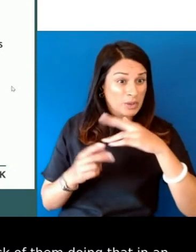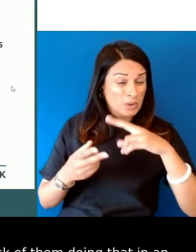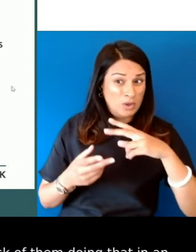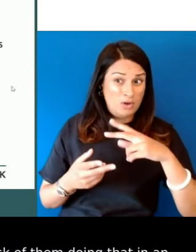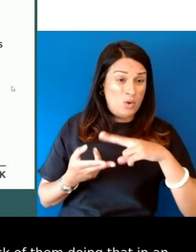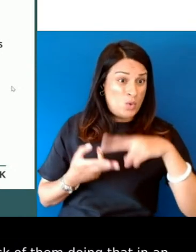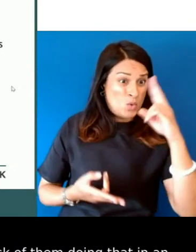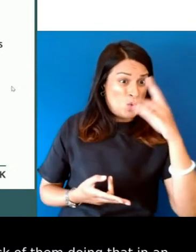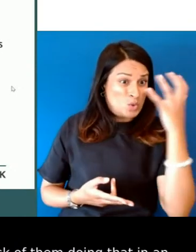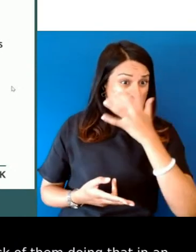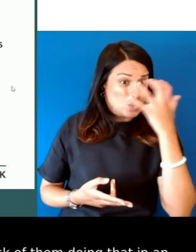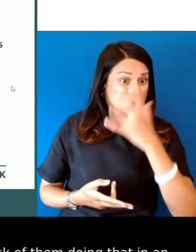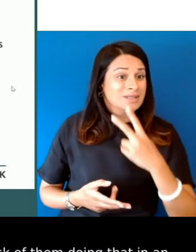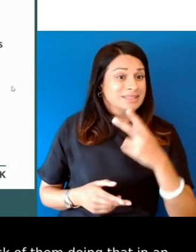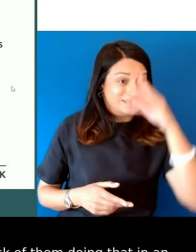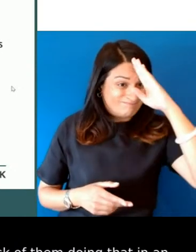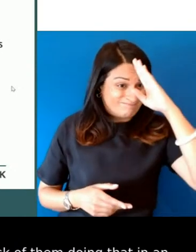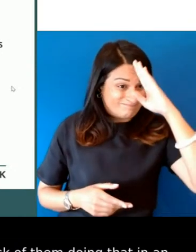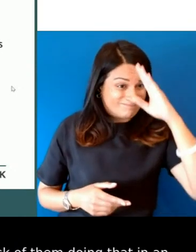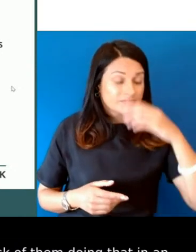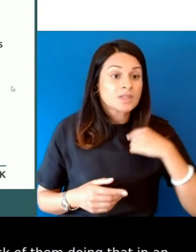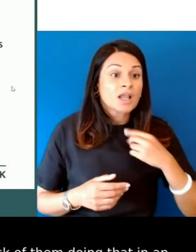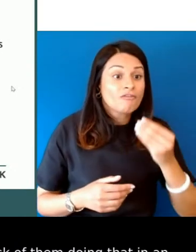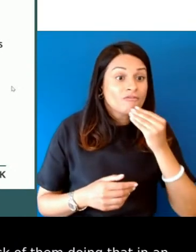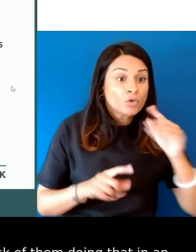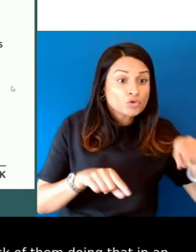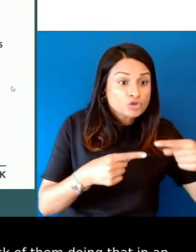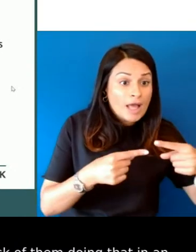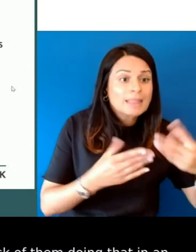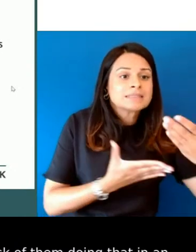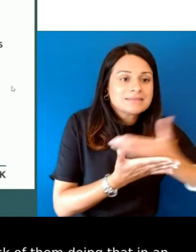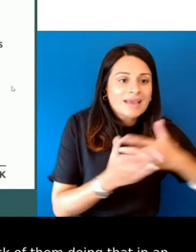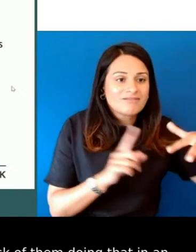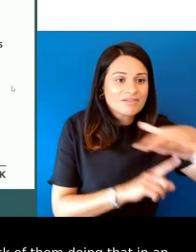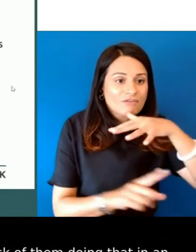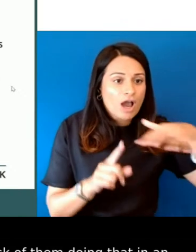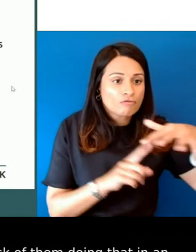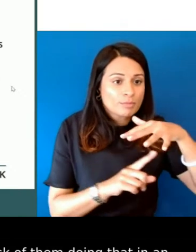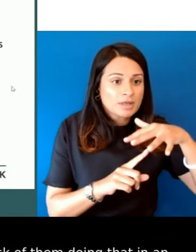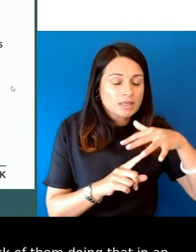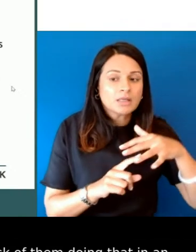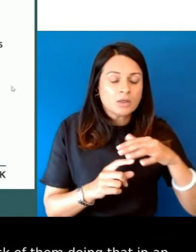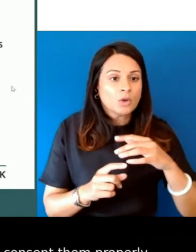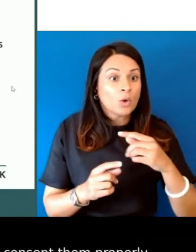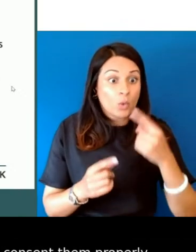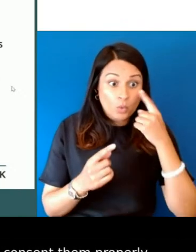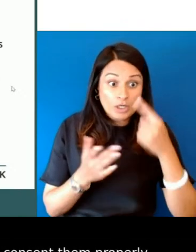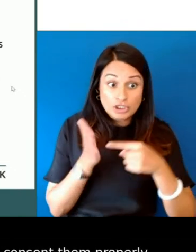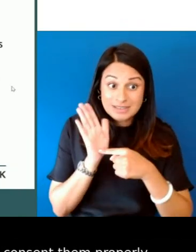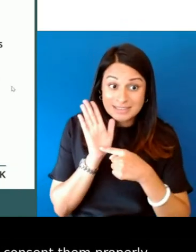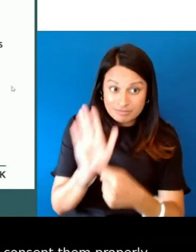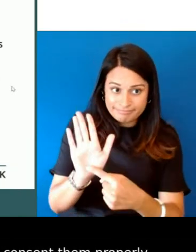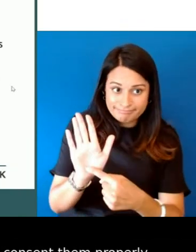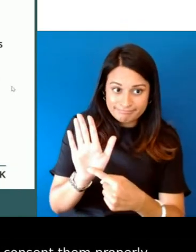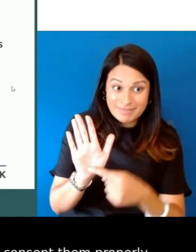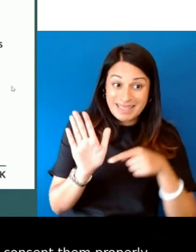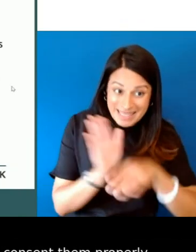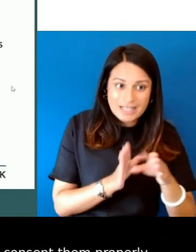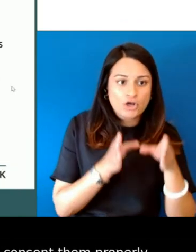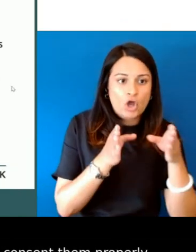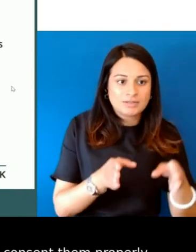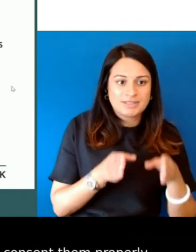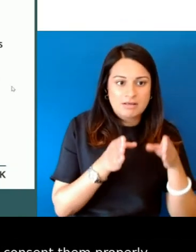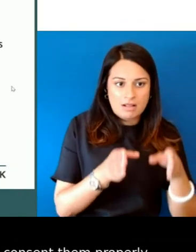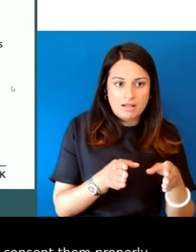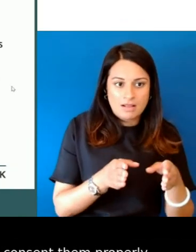challenge then if we consent them properly sometimes we decide to do a challenge a demonstration challenge in hospital and occasionally they